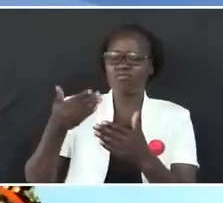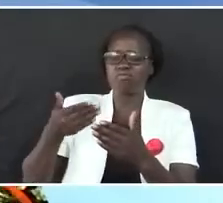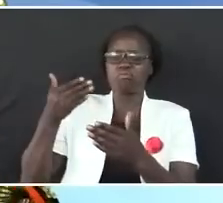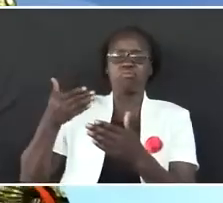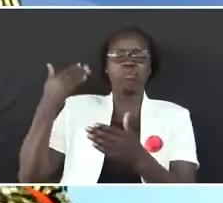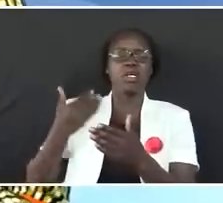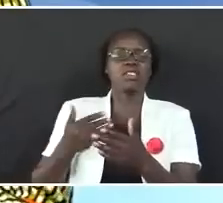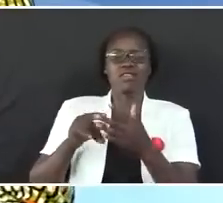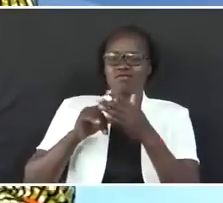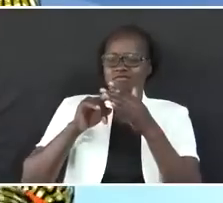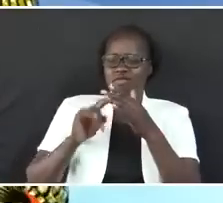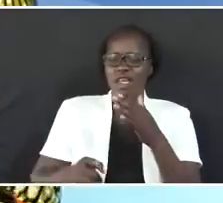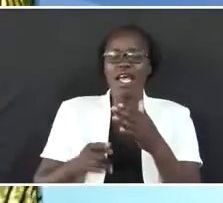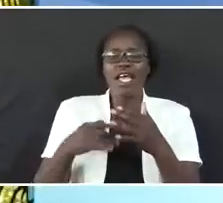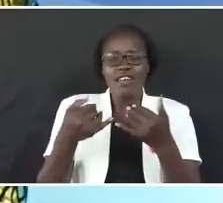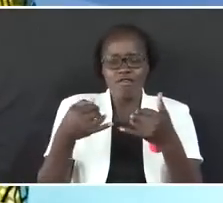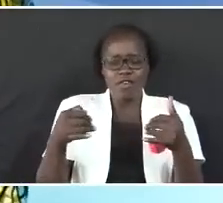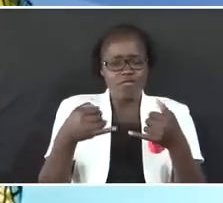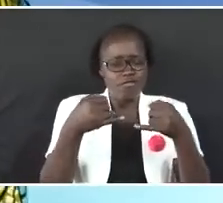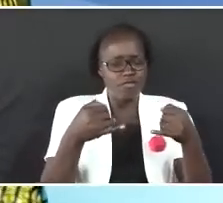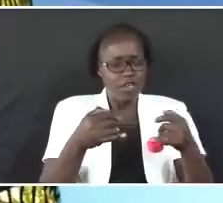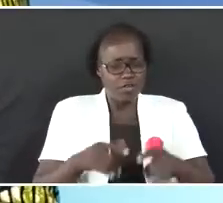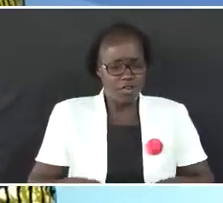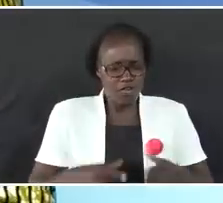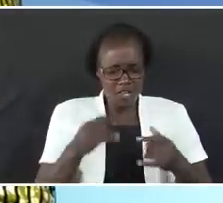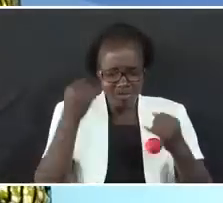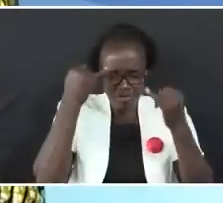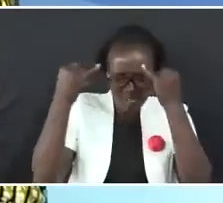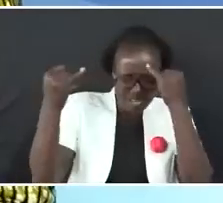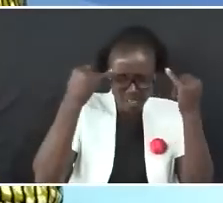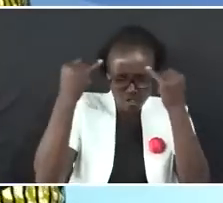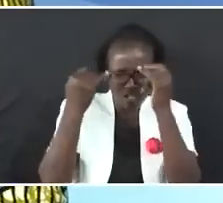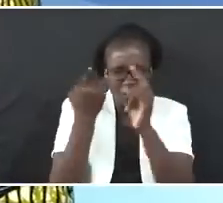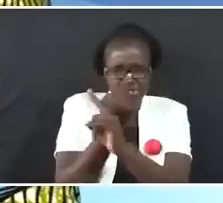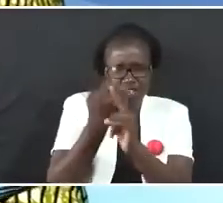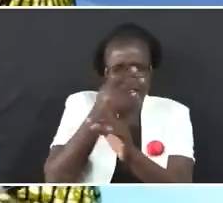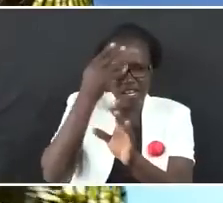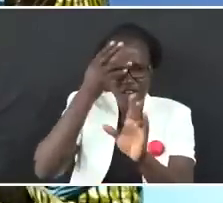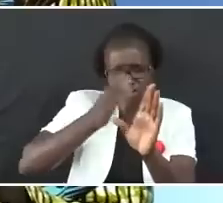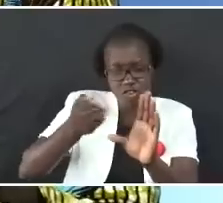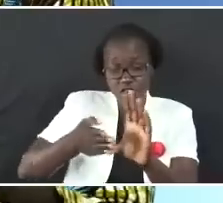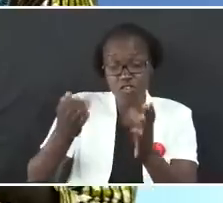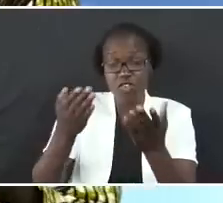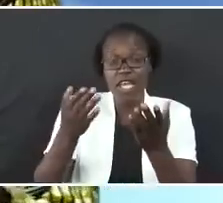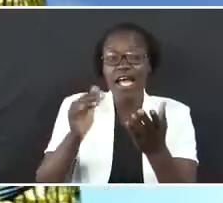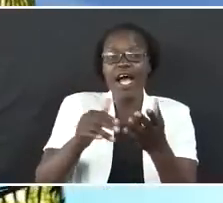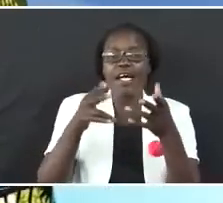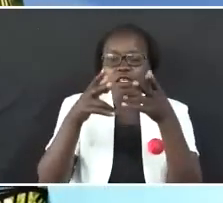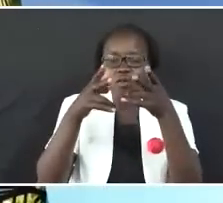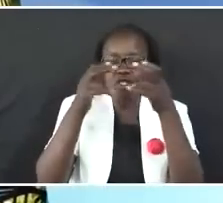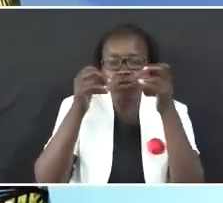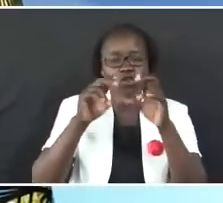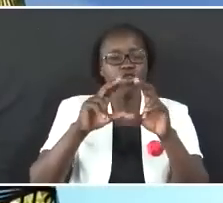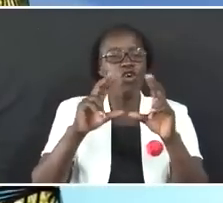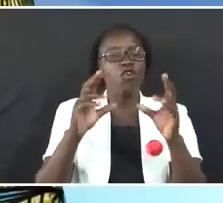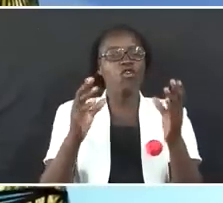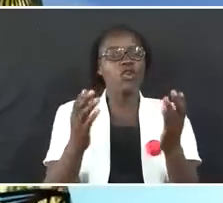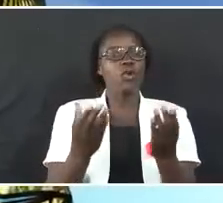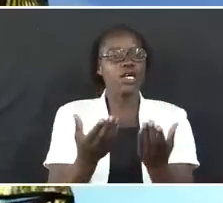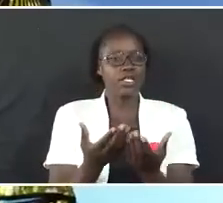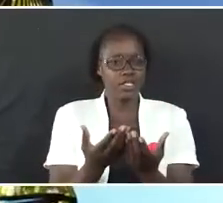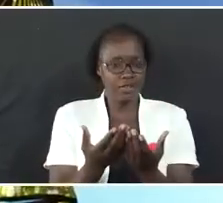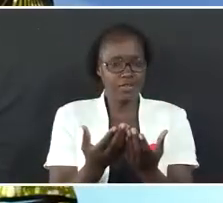fiber of our being is laced with ideologies and philosophies and perceptions of the world.